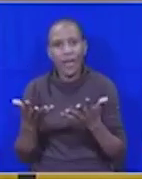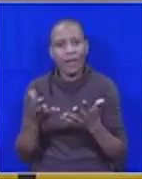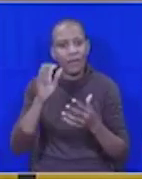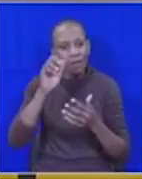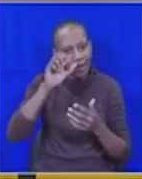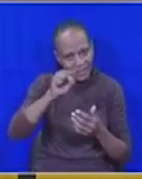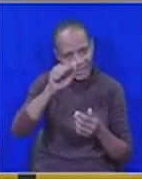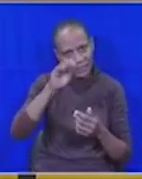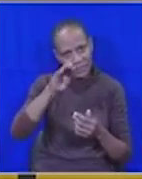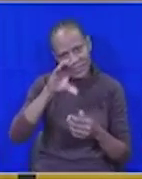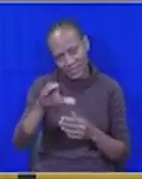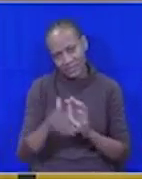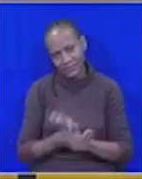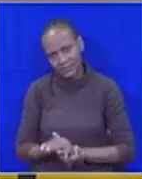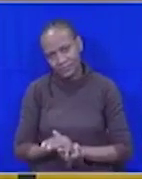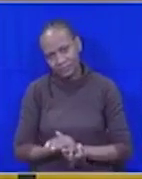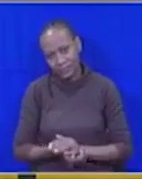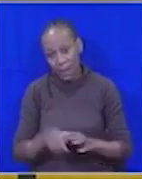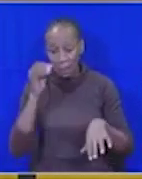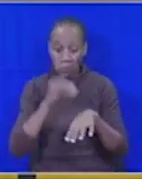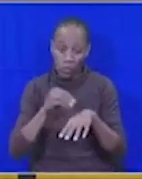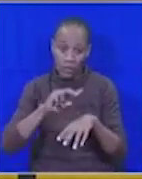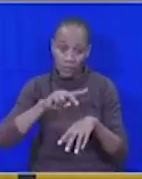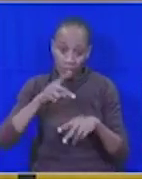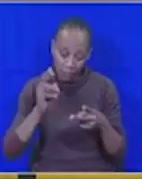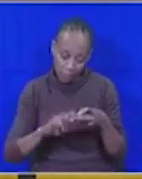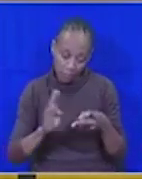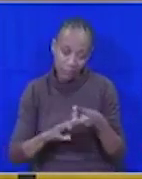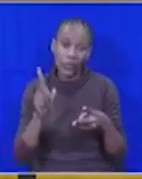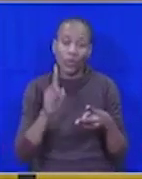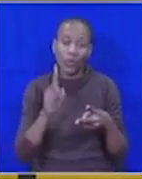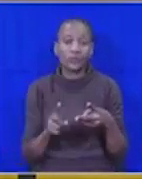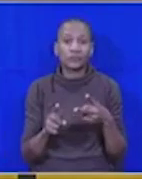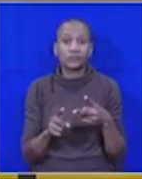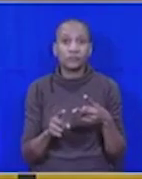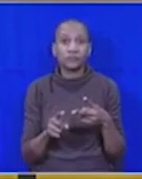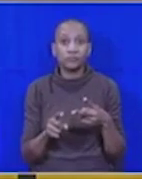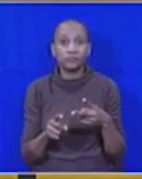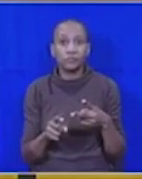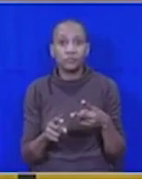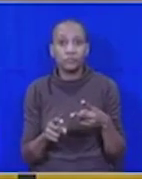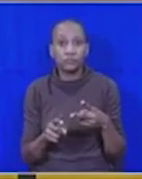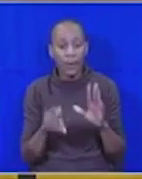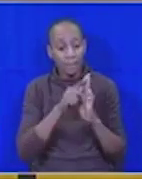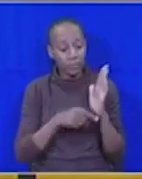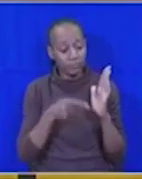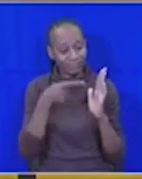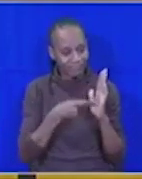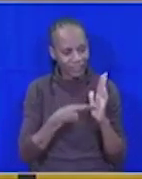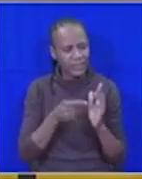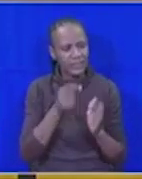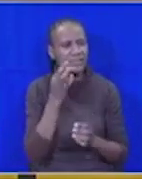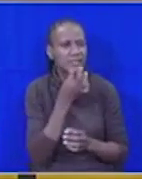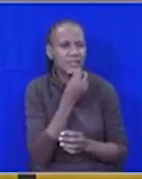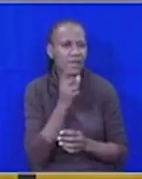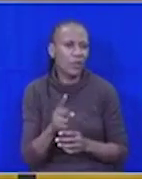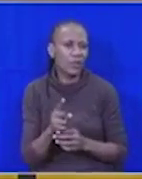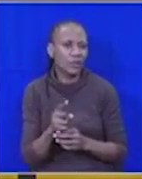shame. Another problematic inclusion in the revised policy is that it makes the principle of upward